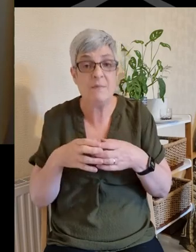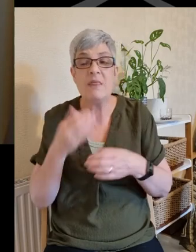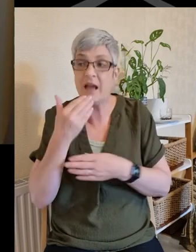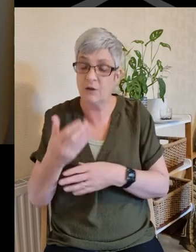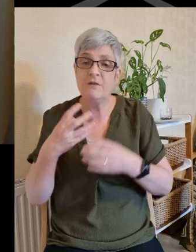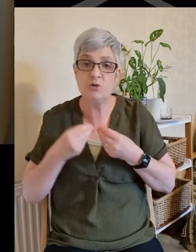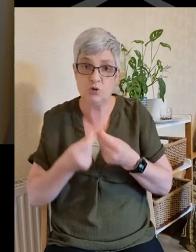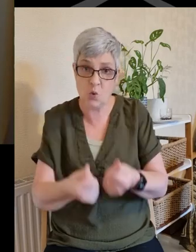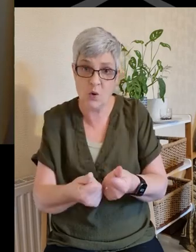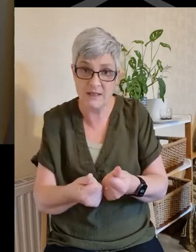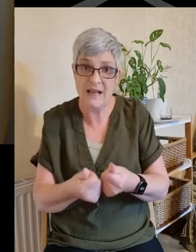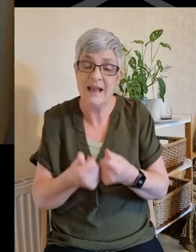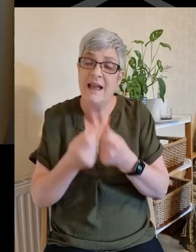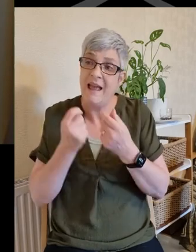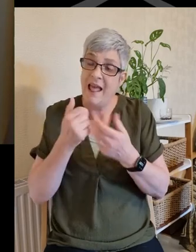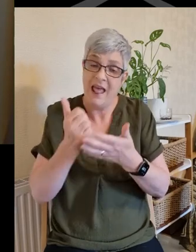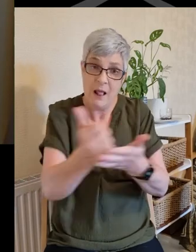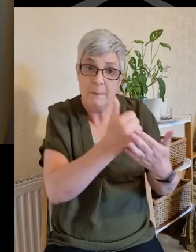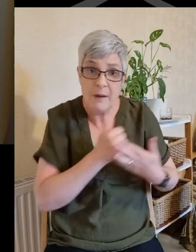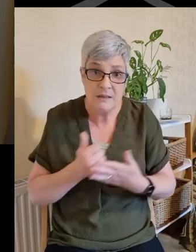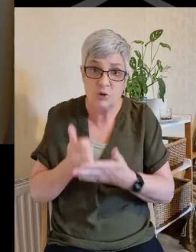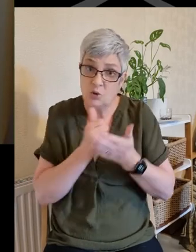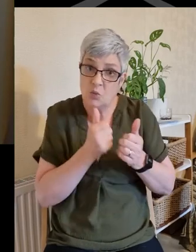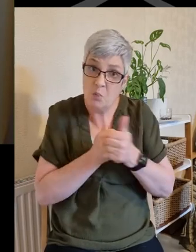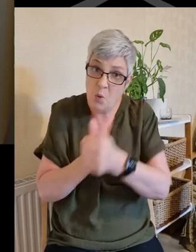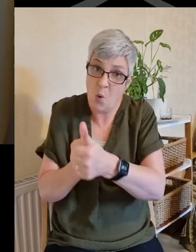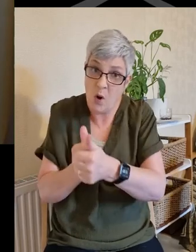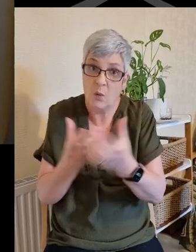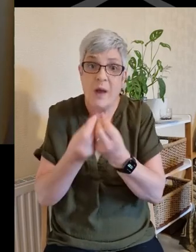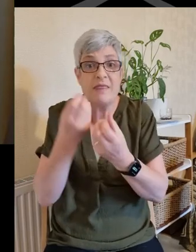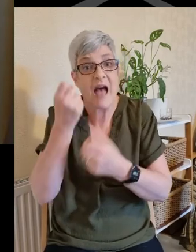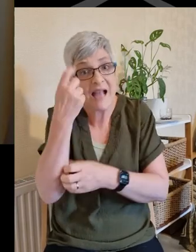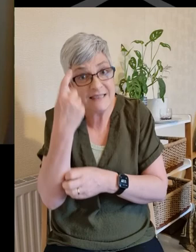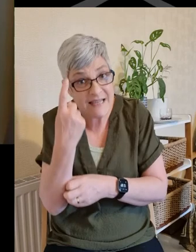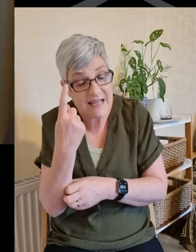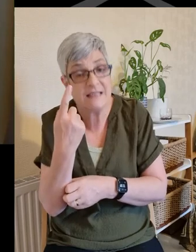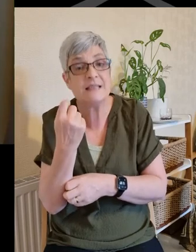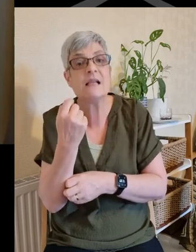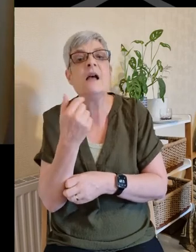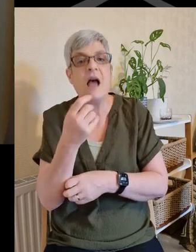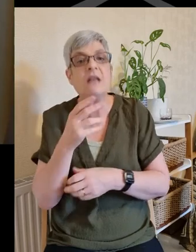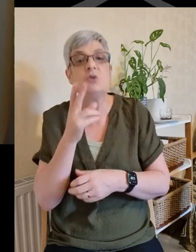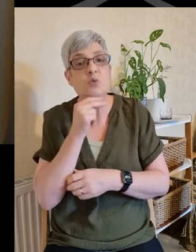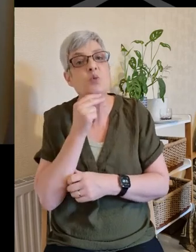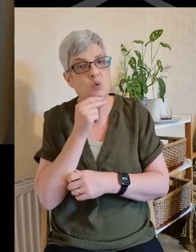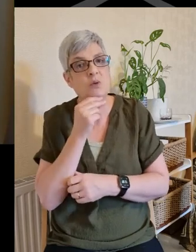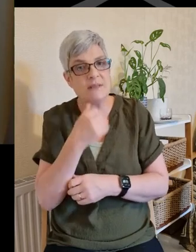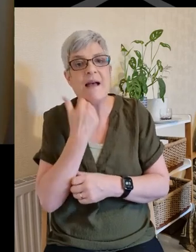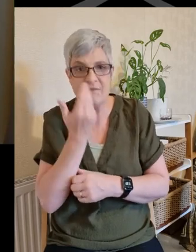us all to support them with ideas and contributions, and most of all, to use it together daily.